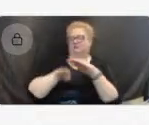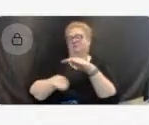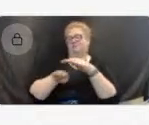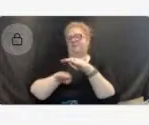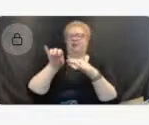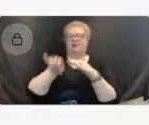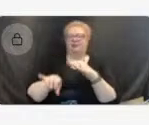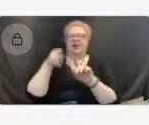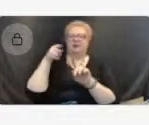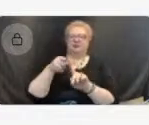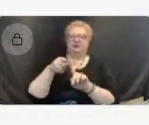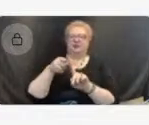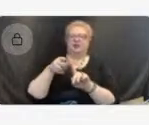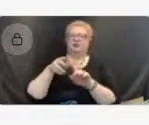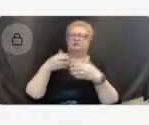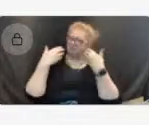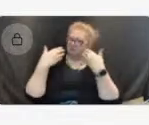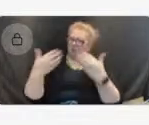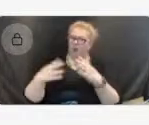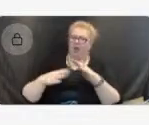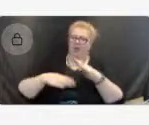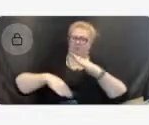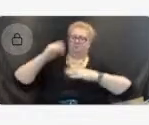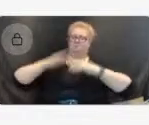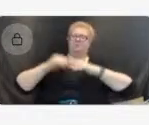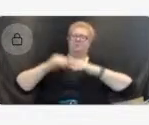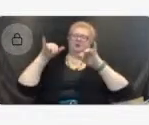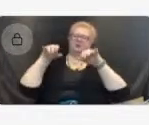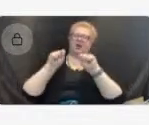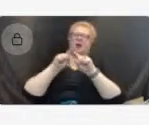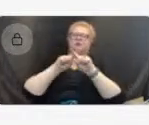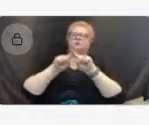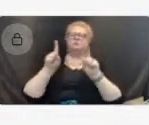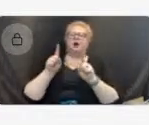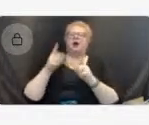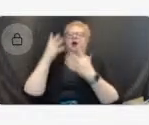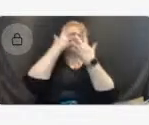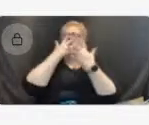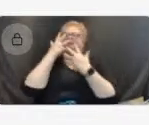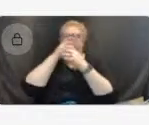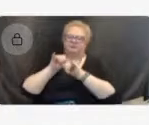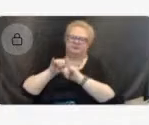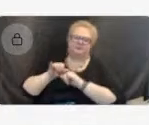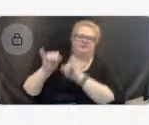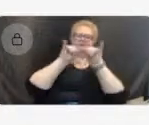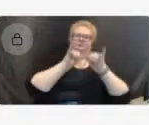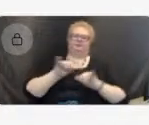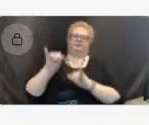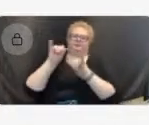Again, do the development, but just make it look like our community that we've lived in for years.